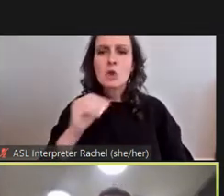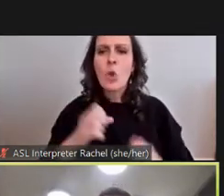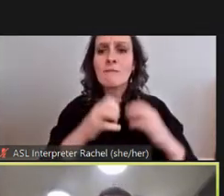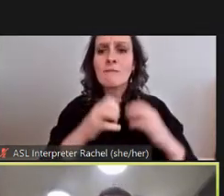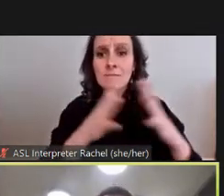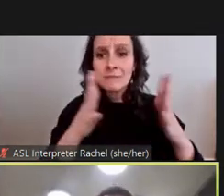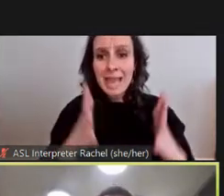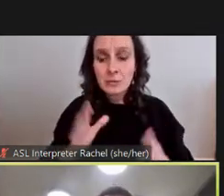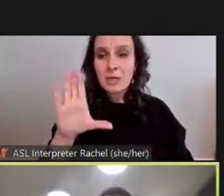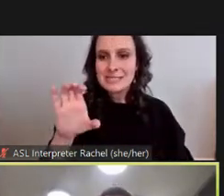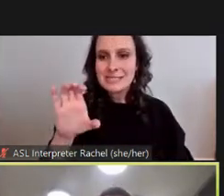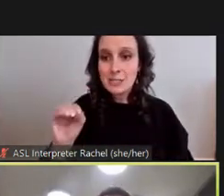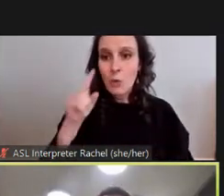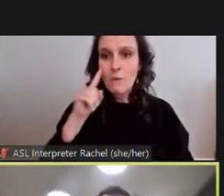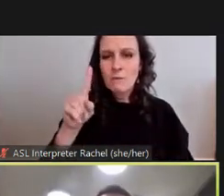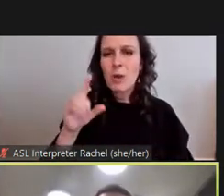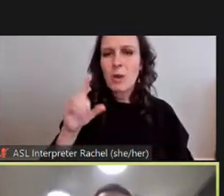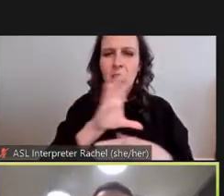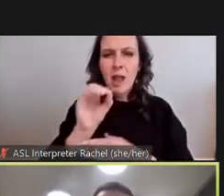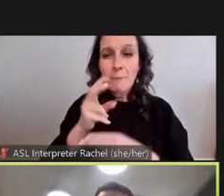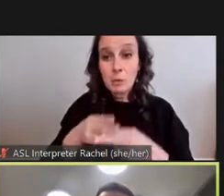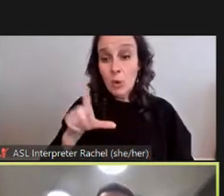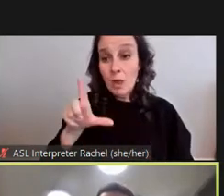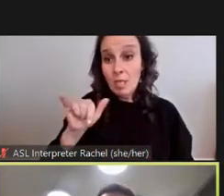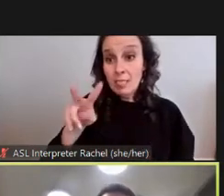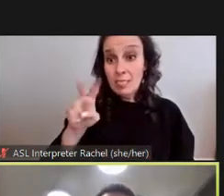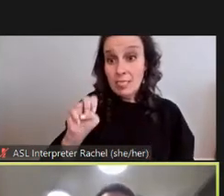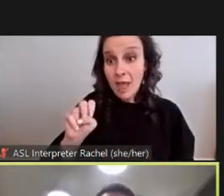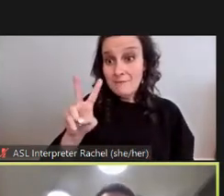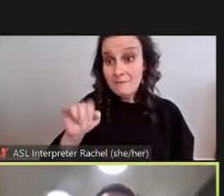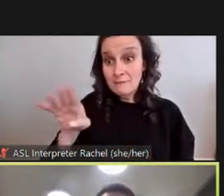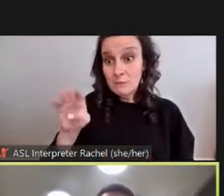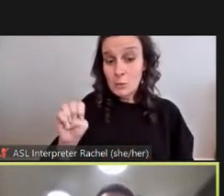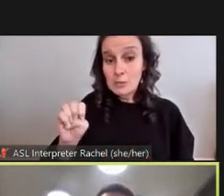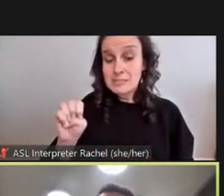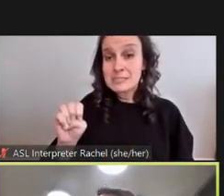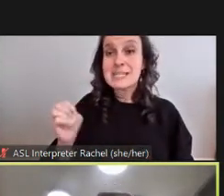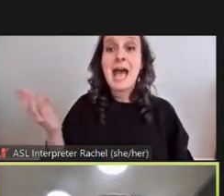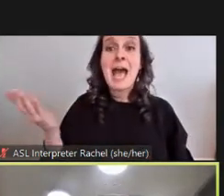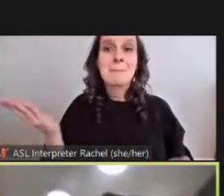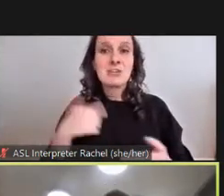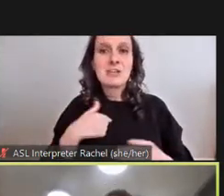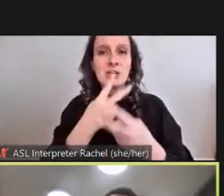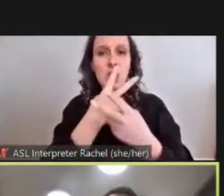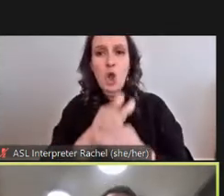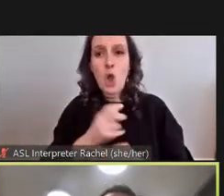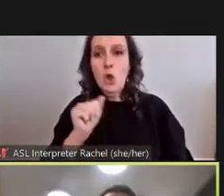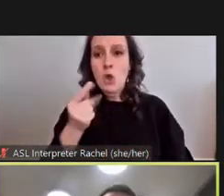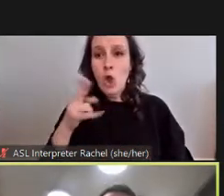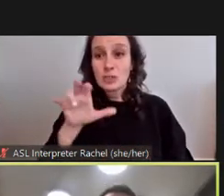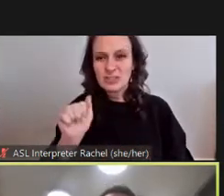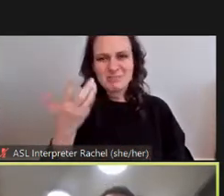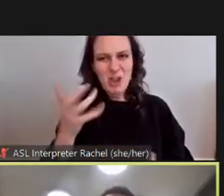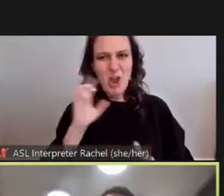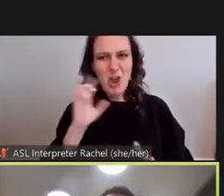CEO of Live Voice. I'm sitting here in beautiful Salzburg in Austria. It's already night.